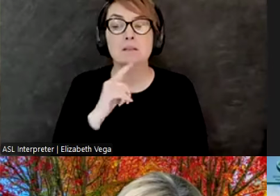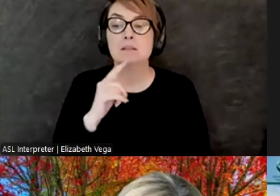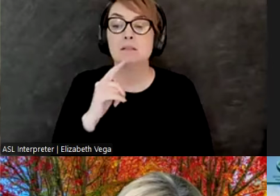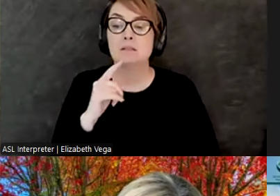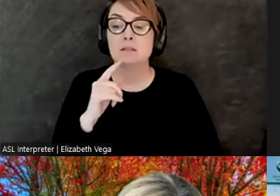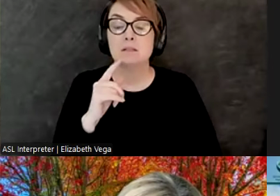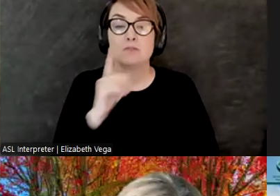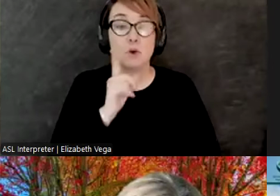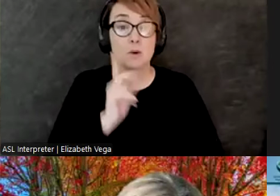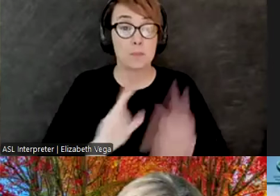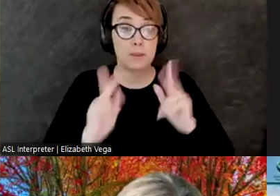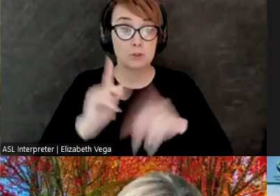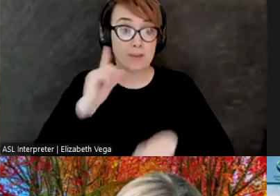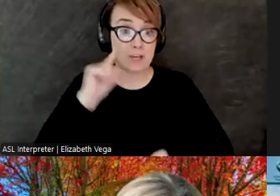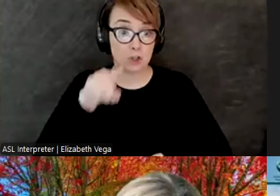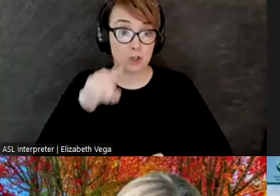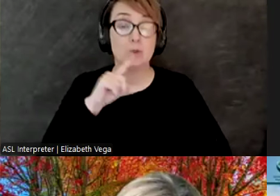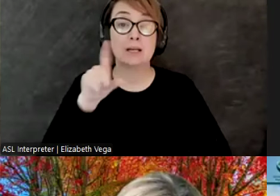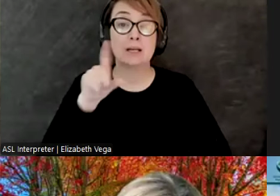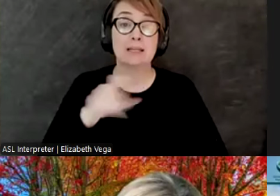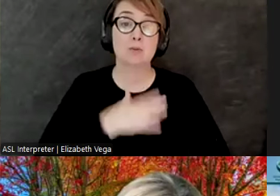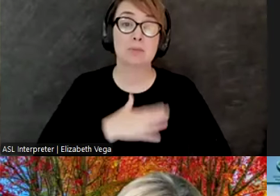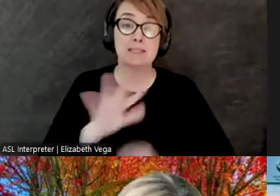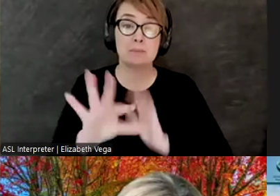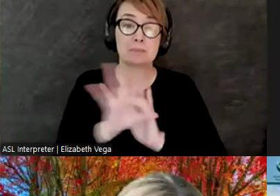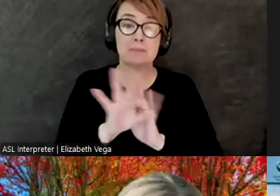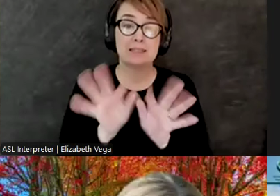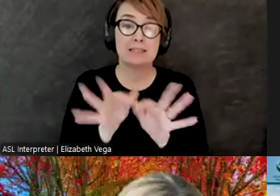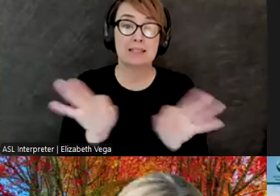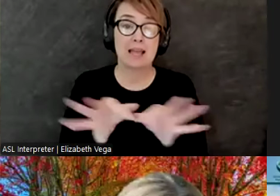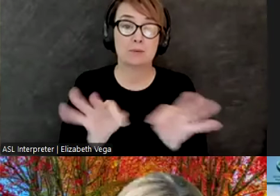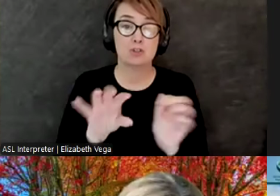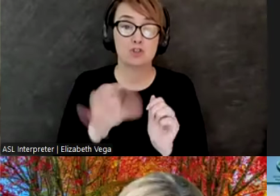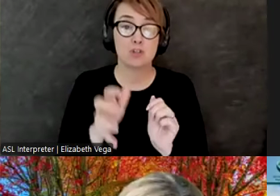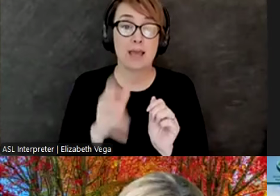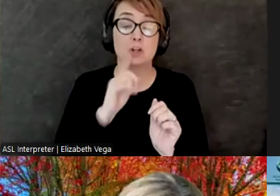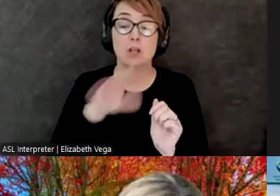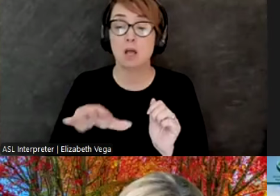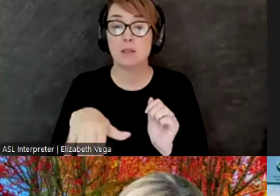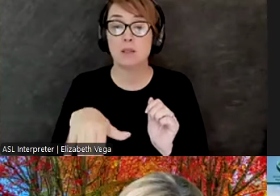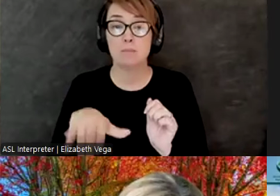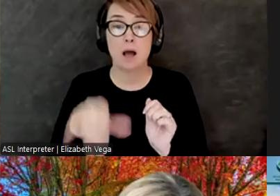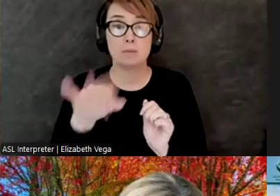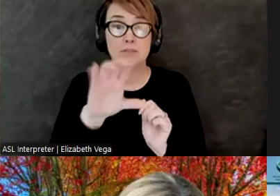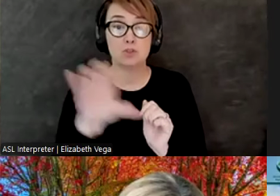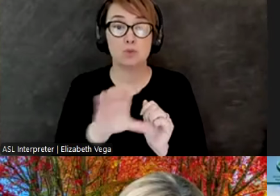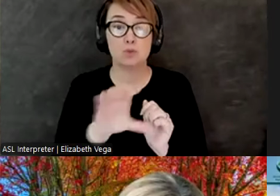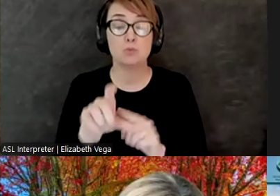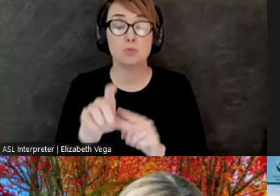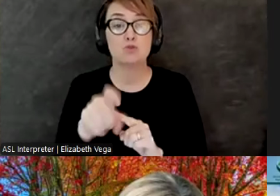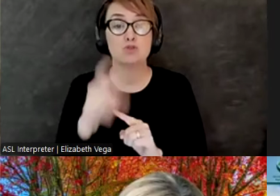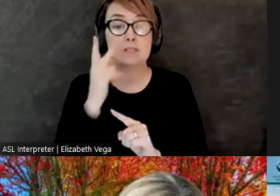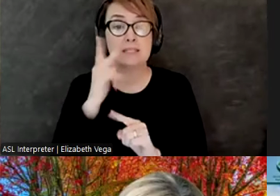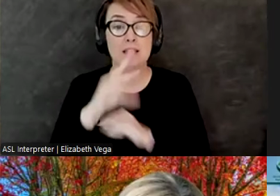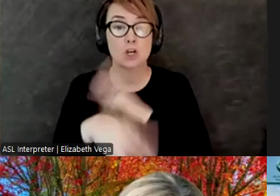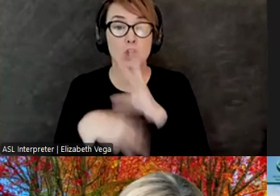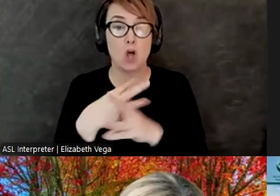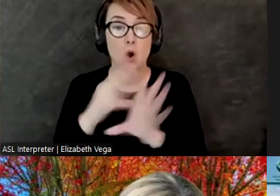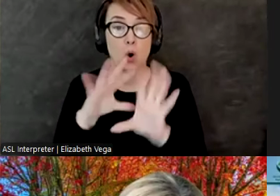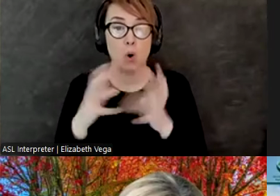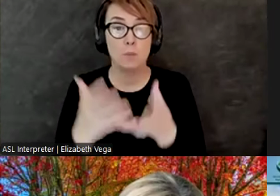people to hear you, we need to ask you to select a language channel. So, if you go to the bottom of your Zoom screen, there should be a globe. Done. Oh, Yeah,